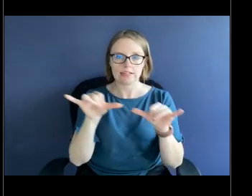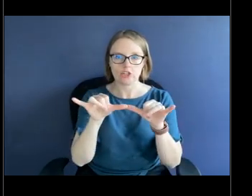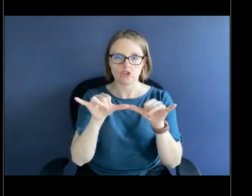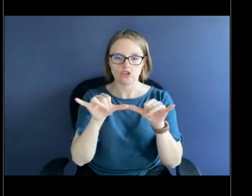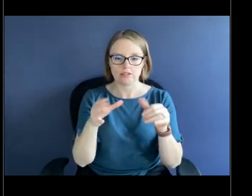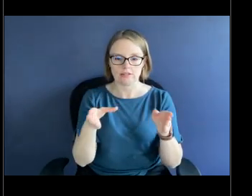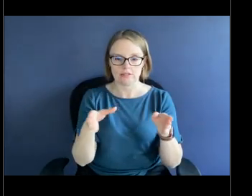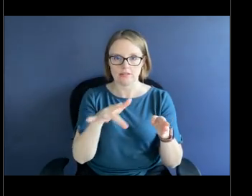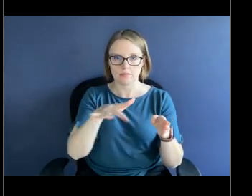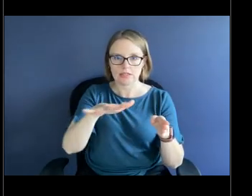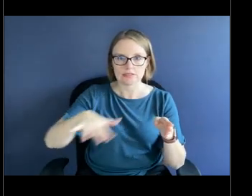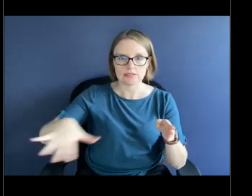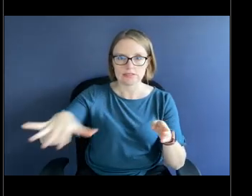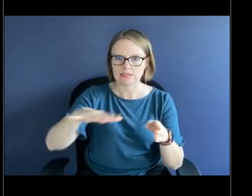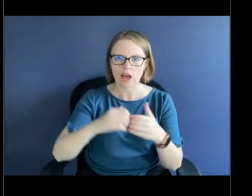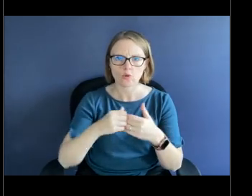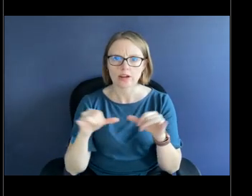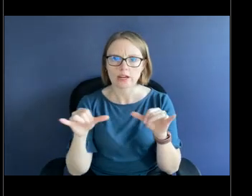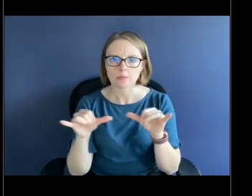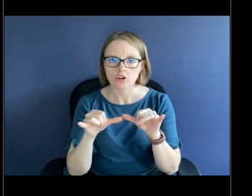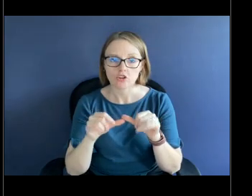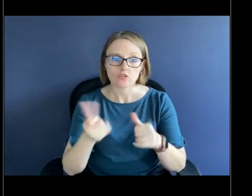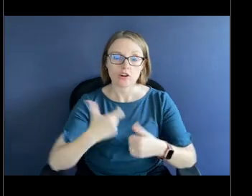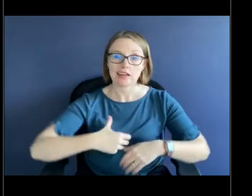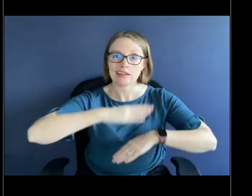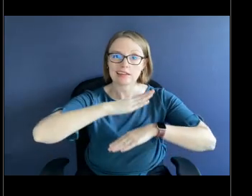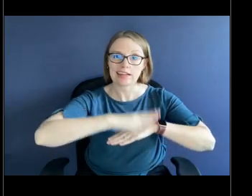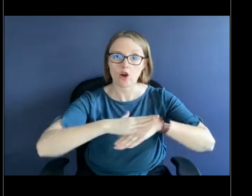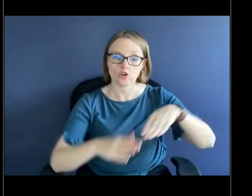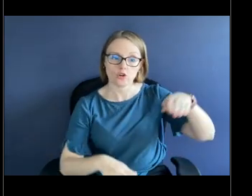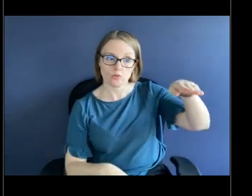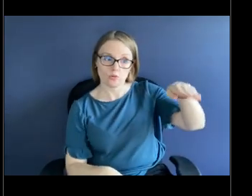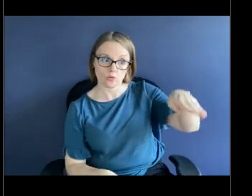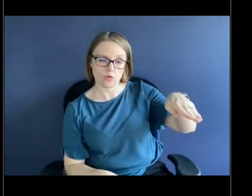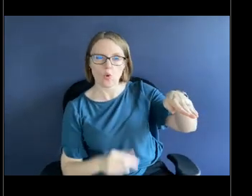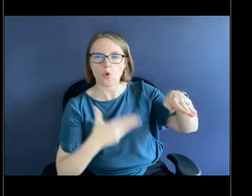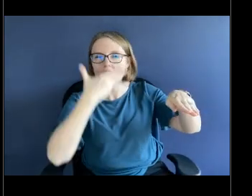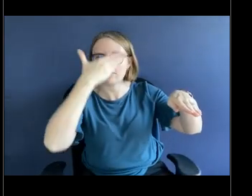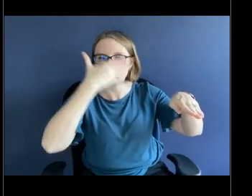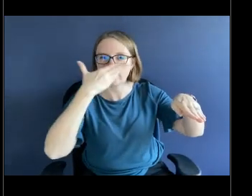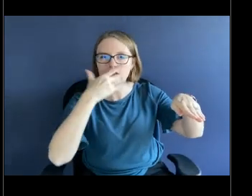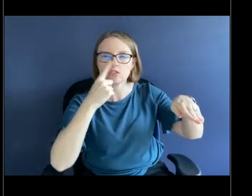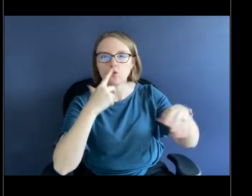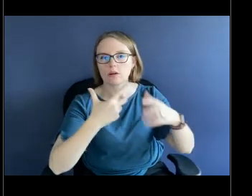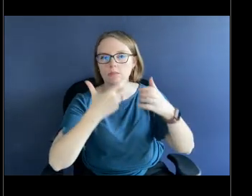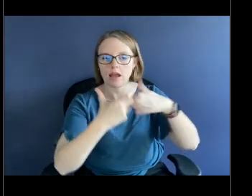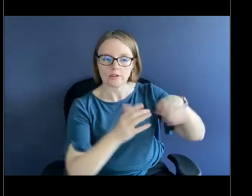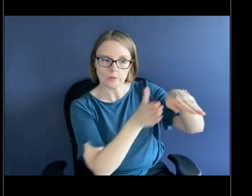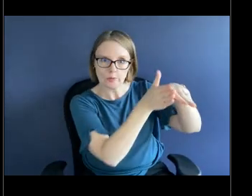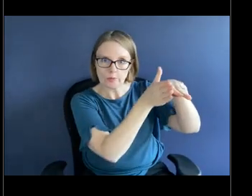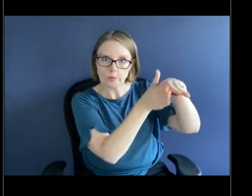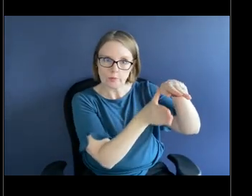clearance is measured from any countertop or the face of any appliance,